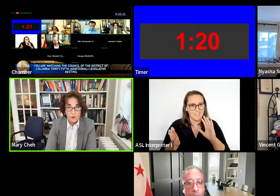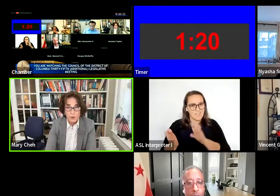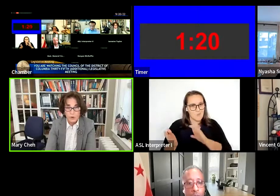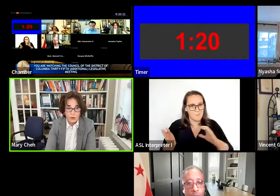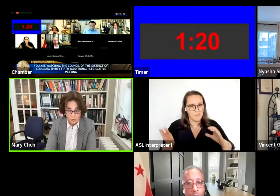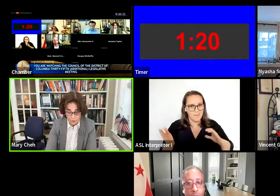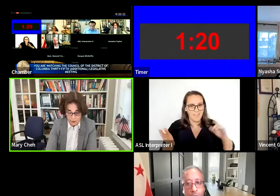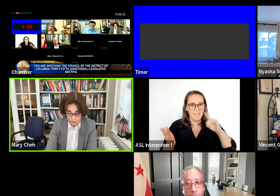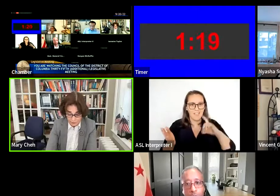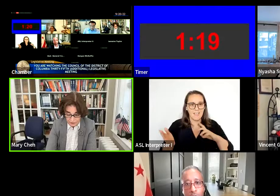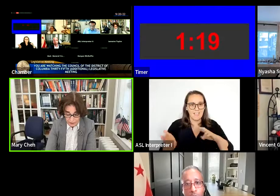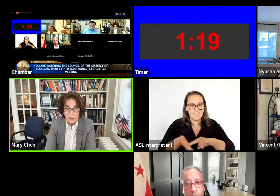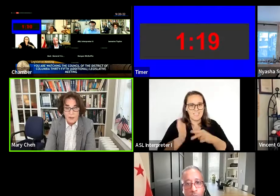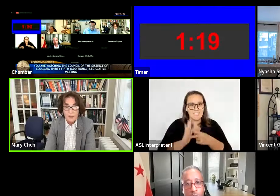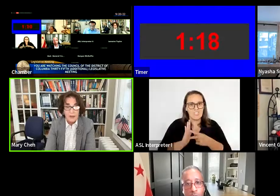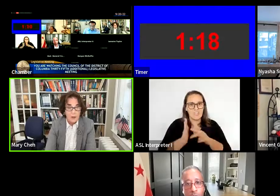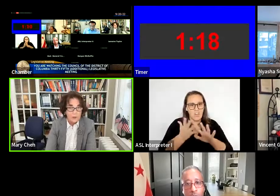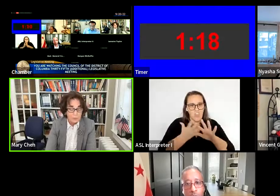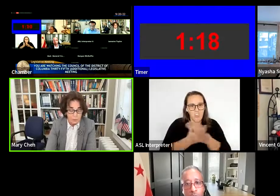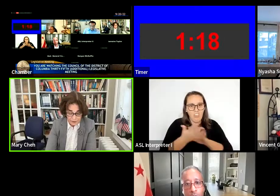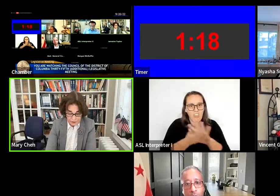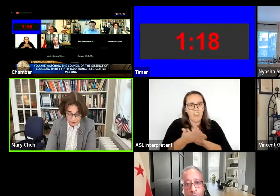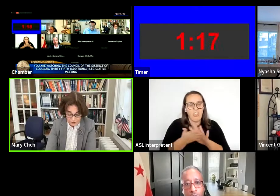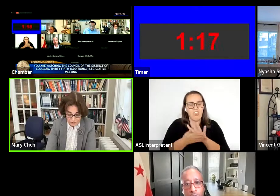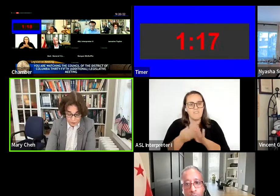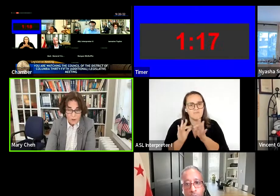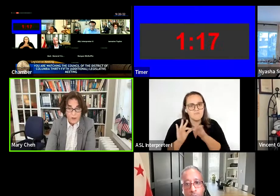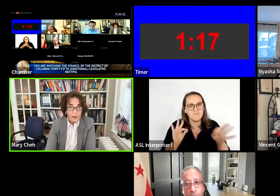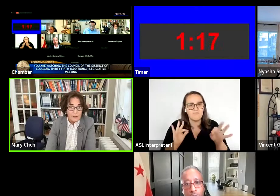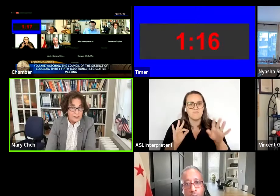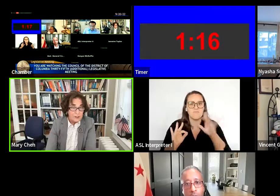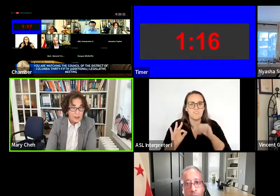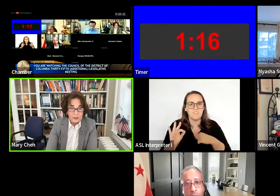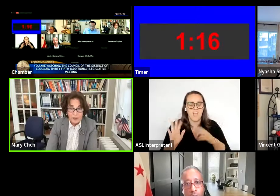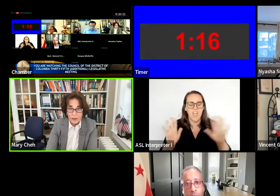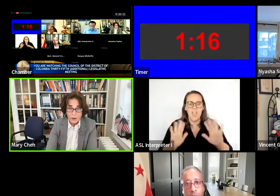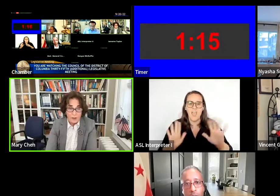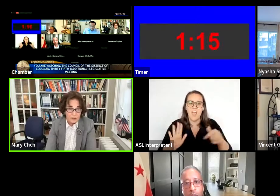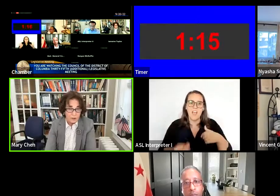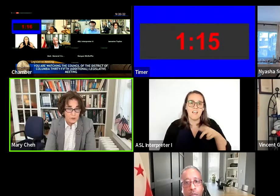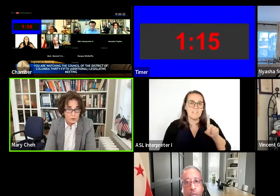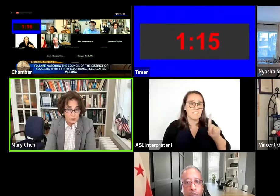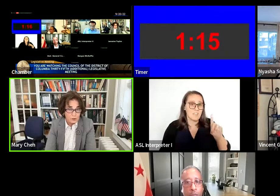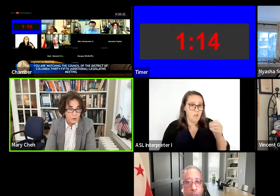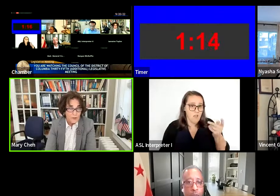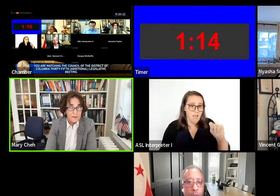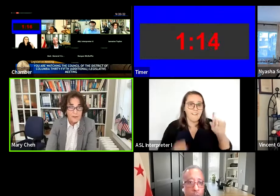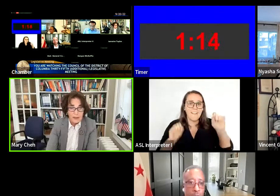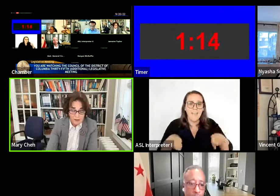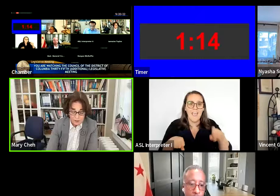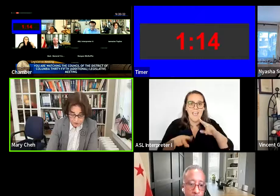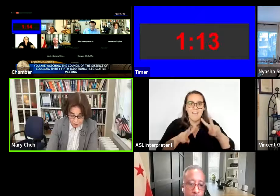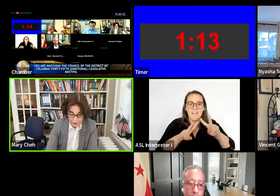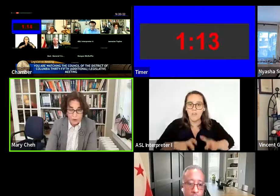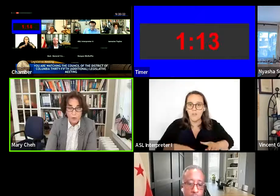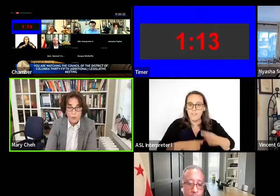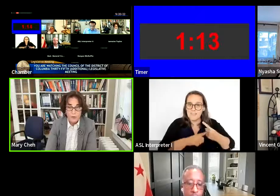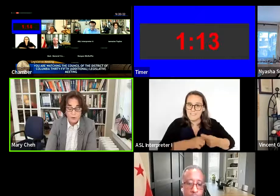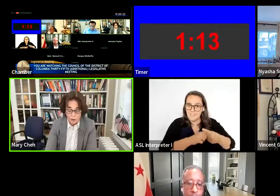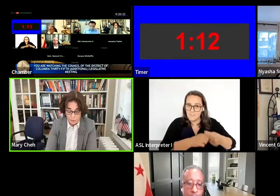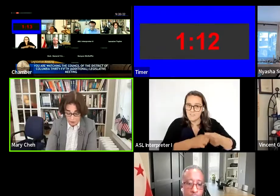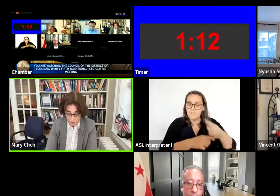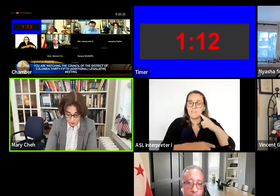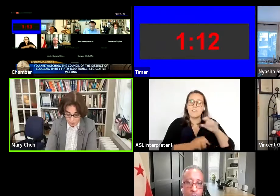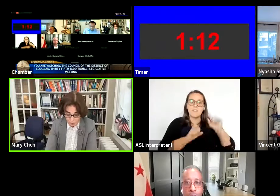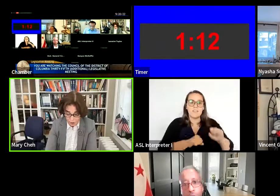being obscure and crafty in how it's putting this together. DDOT can look at intersections. They can decide